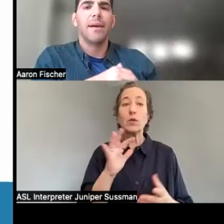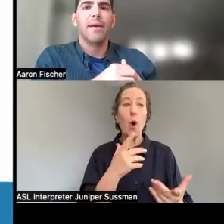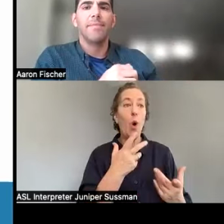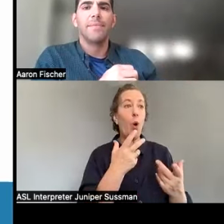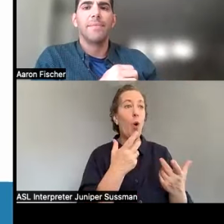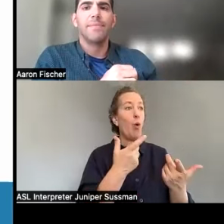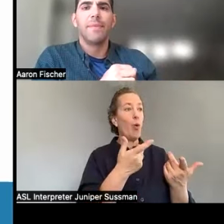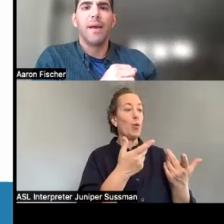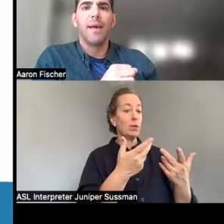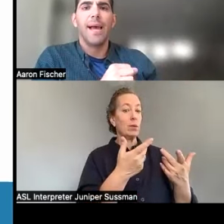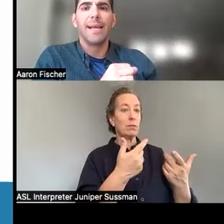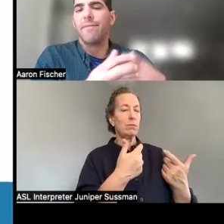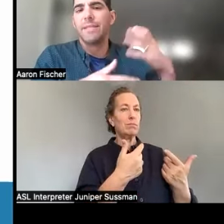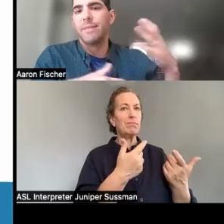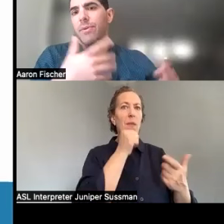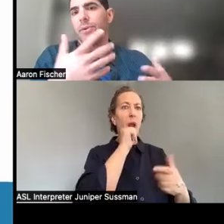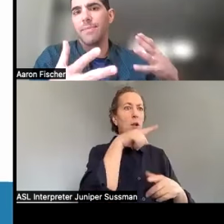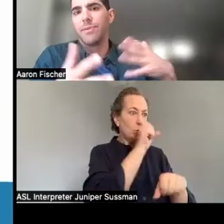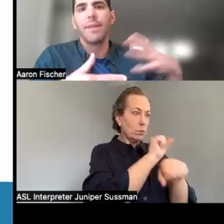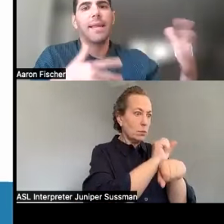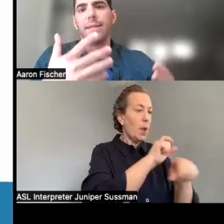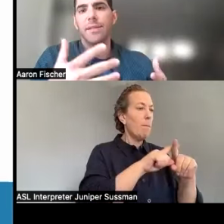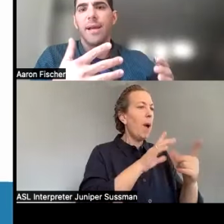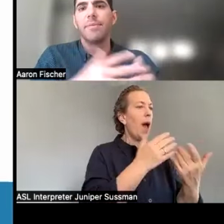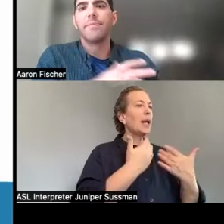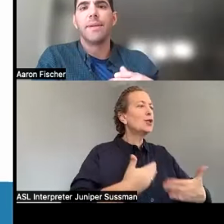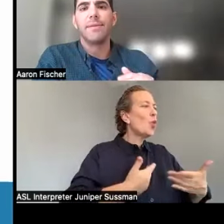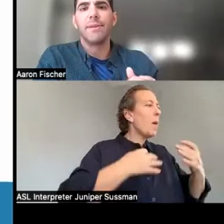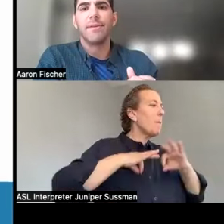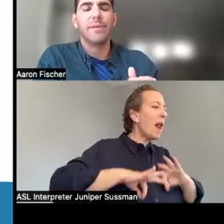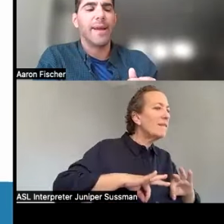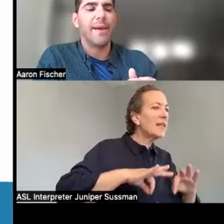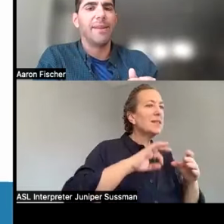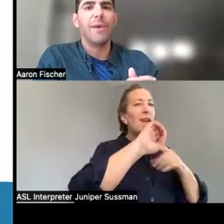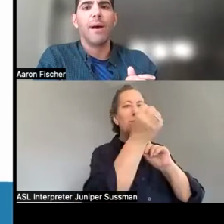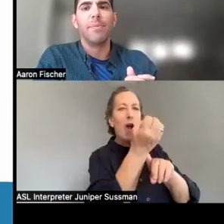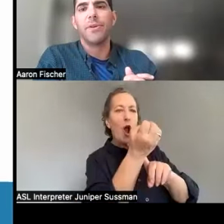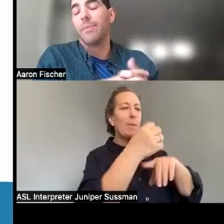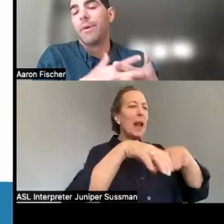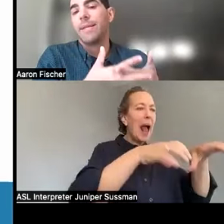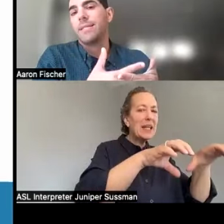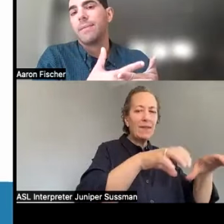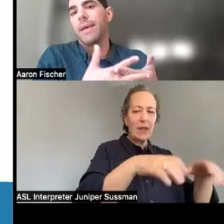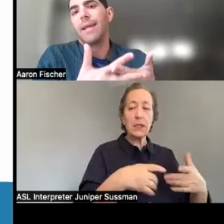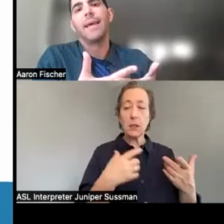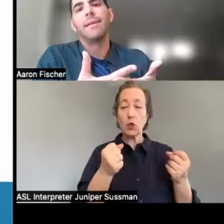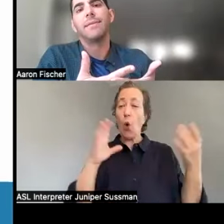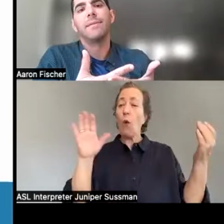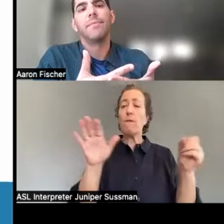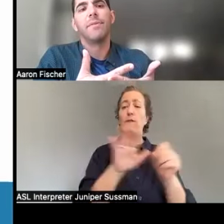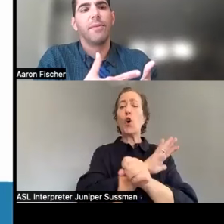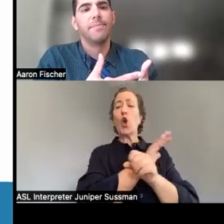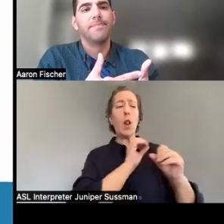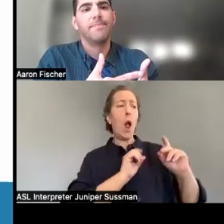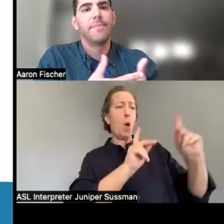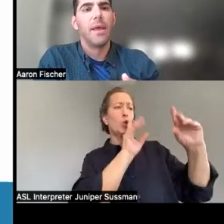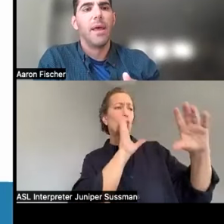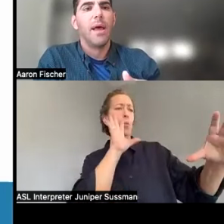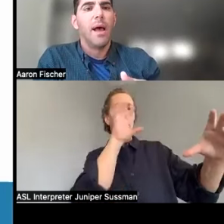and activities and programs related to the job. So to have an equal opportunity to participate and